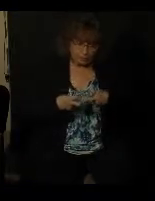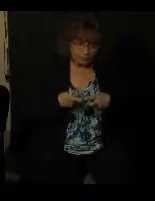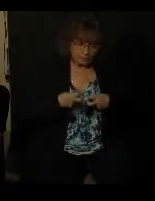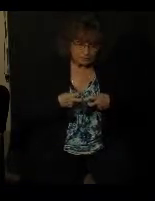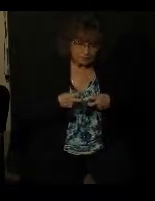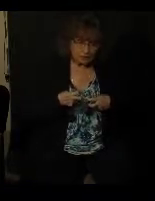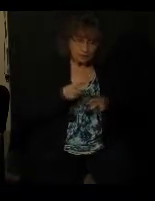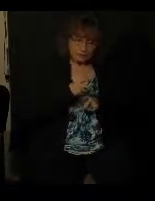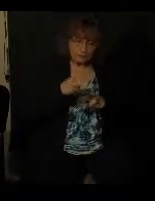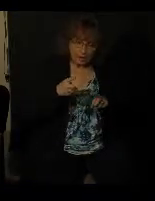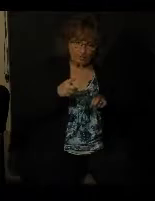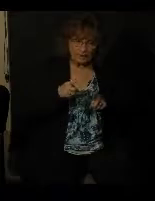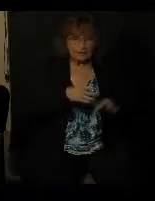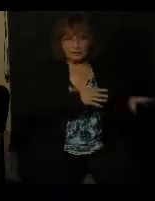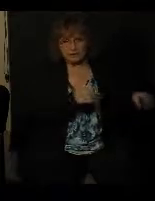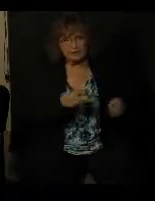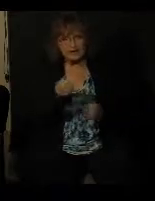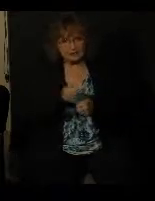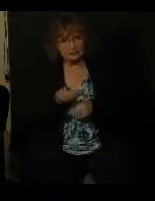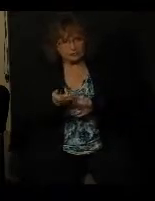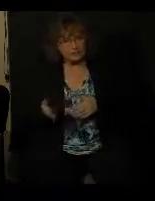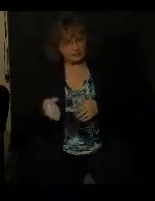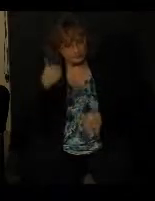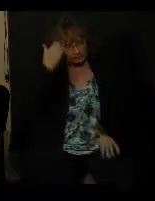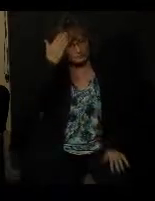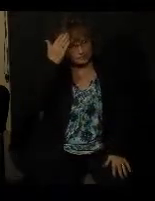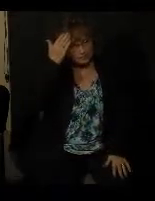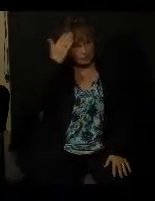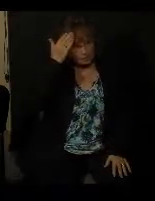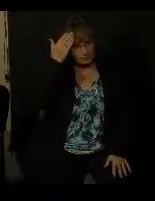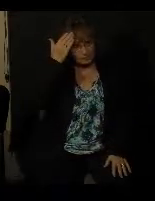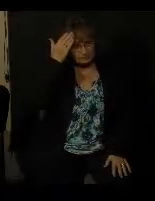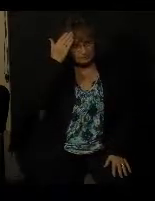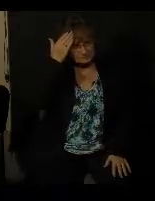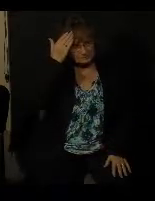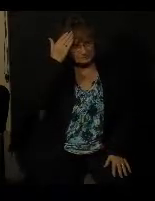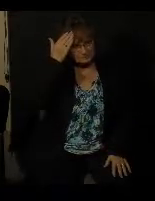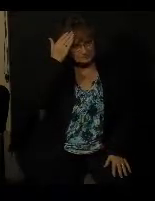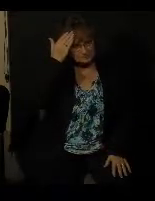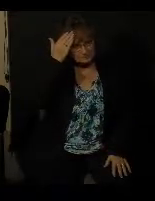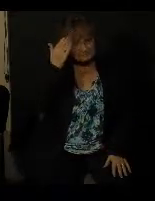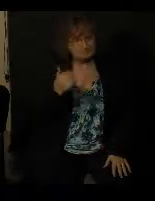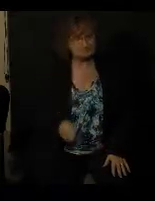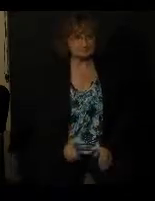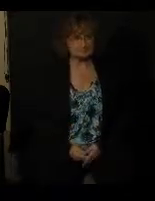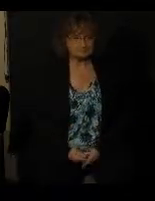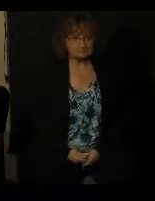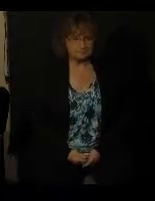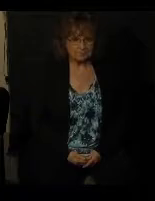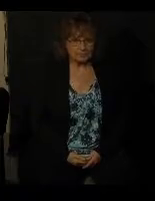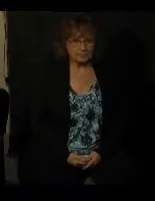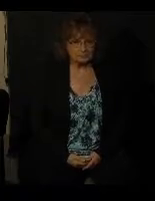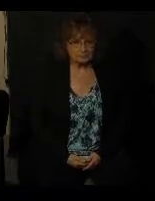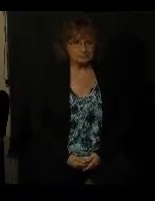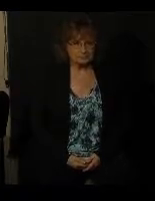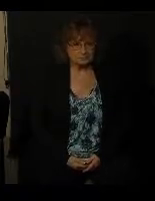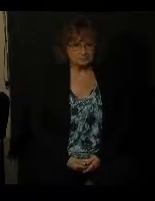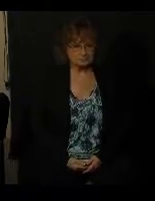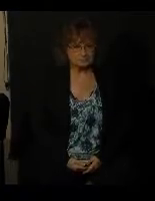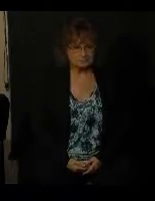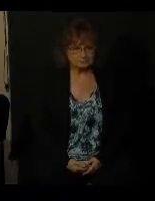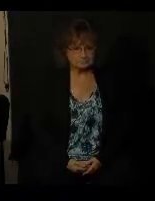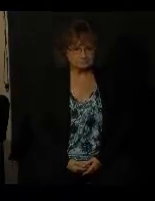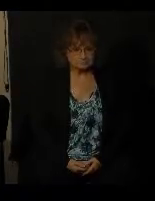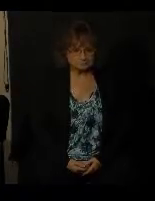now, or anything like that. He just one day we had begun to notice things were different. And then the conversation came up and he